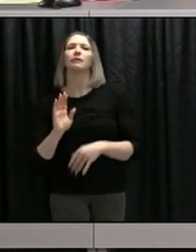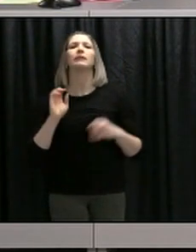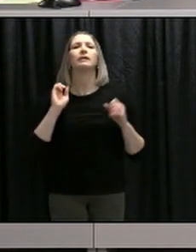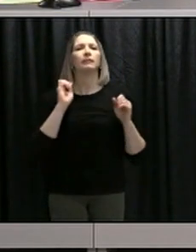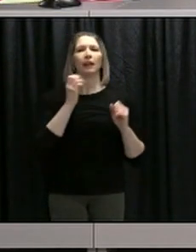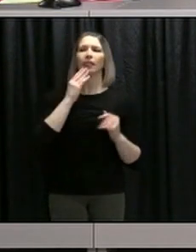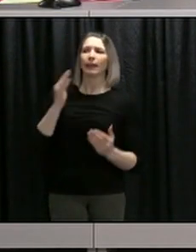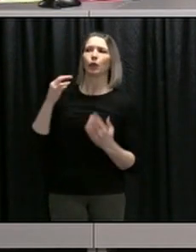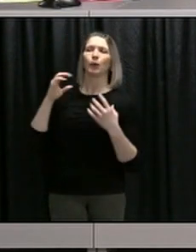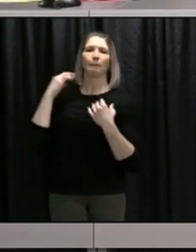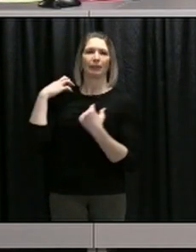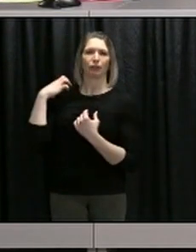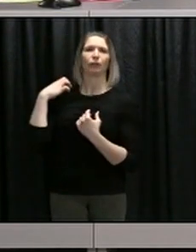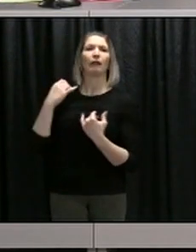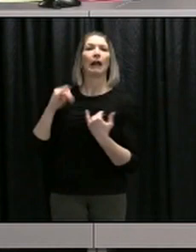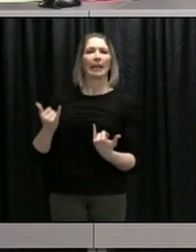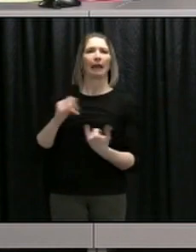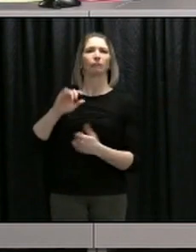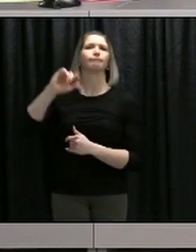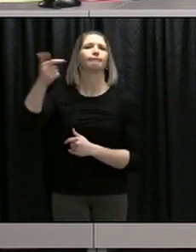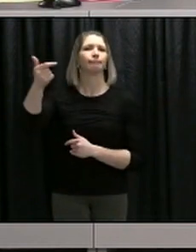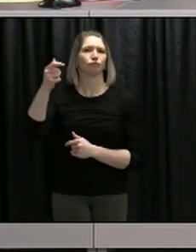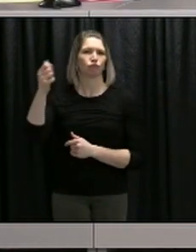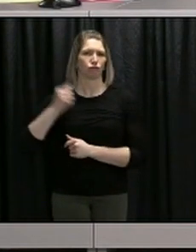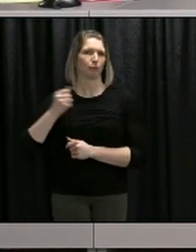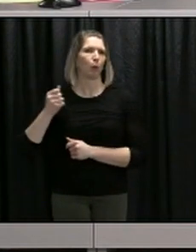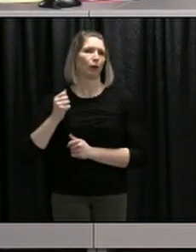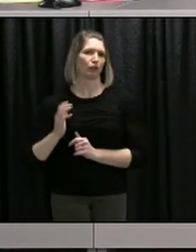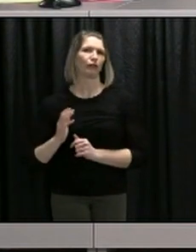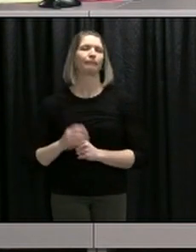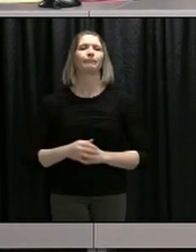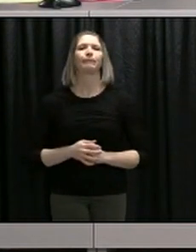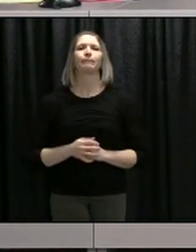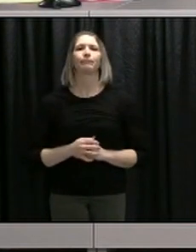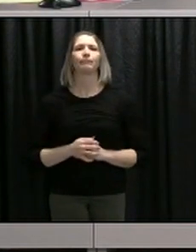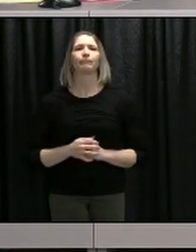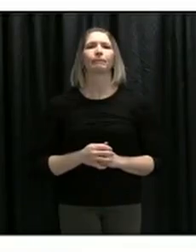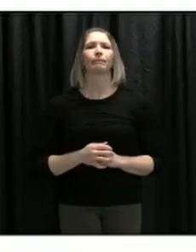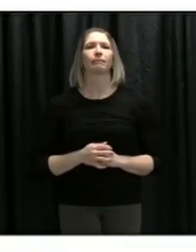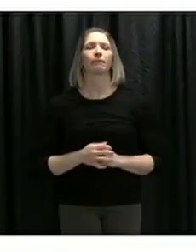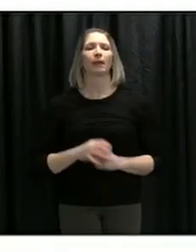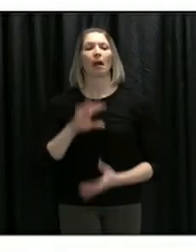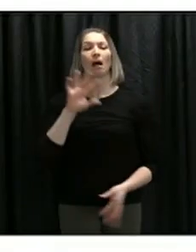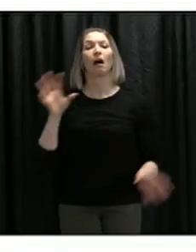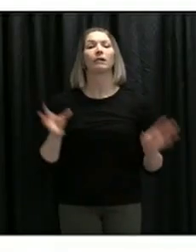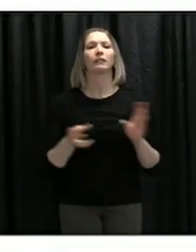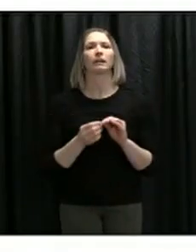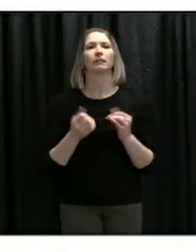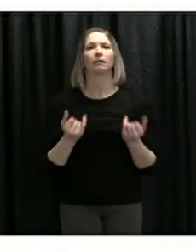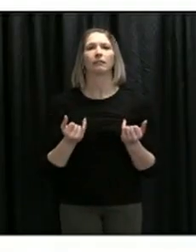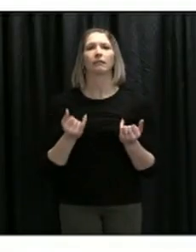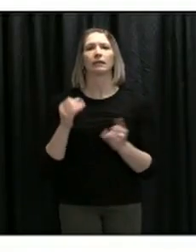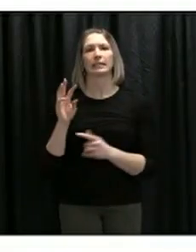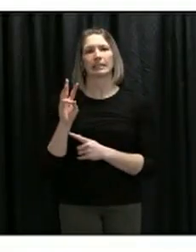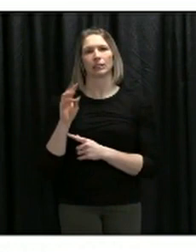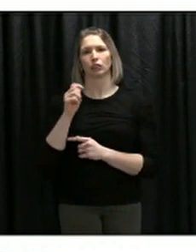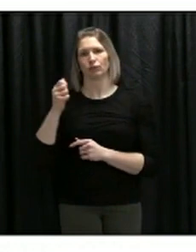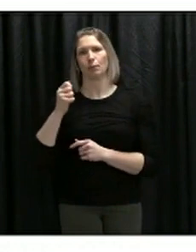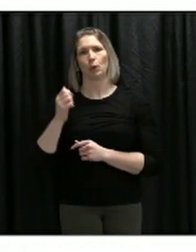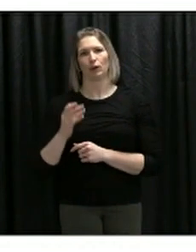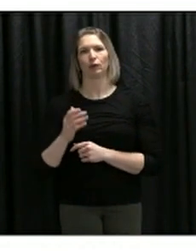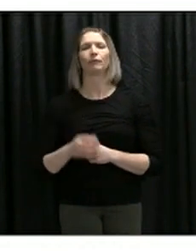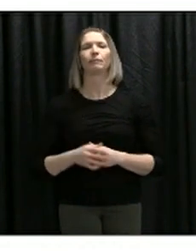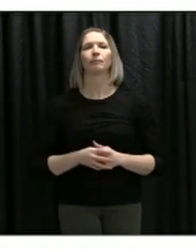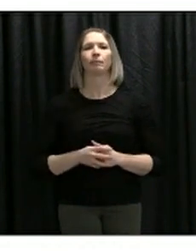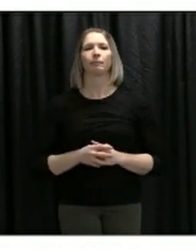questions. Thank you, Premier. For the benefit of our speakers, we have 6 reporters registered for today's call. In the essence of time,